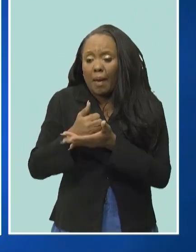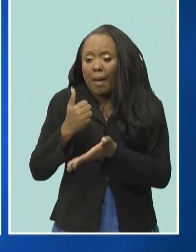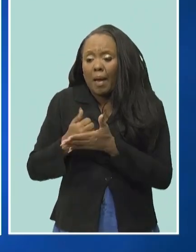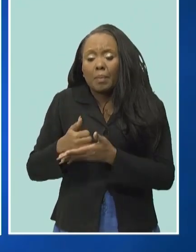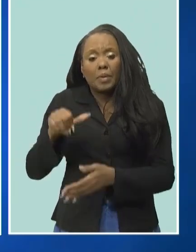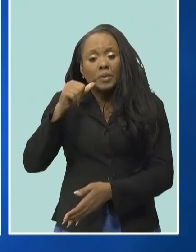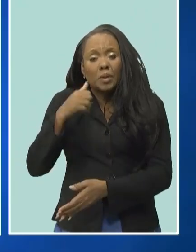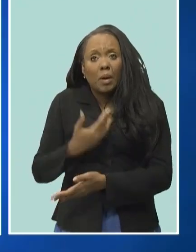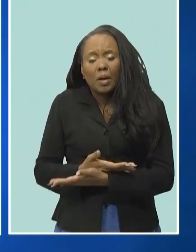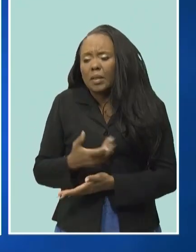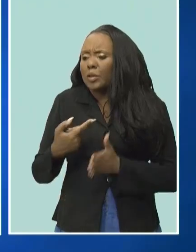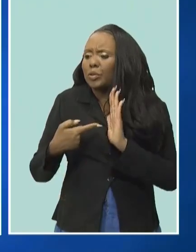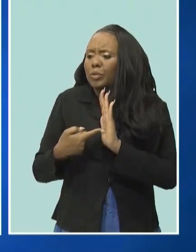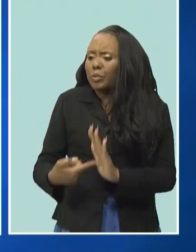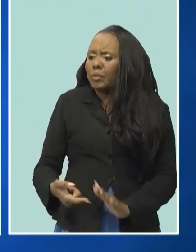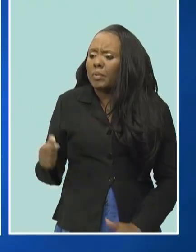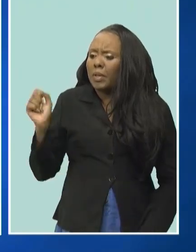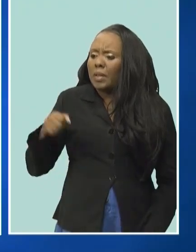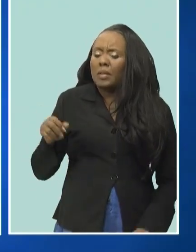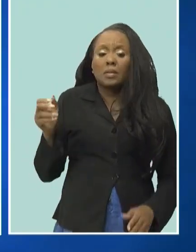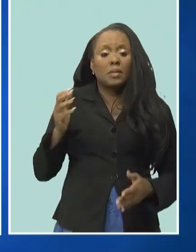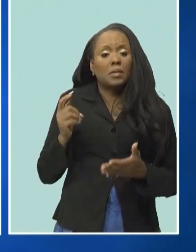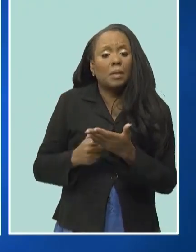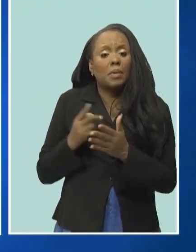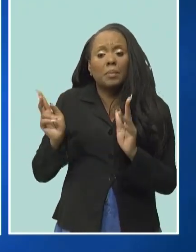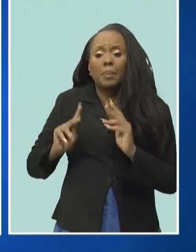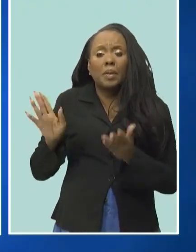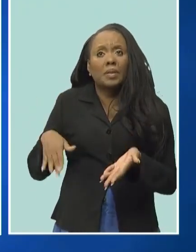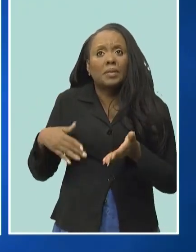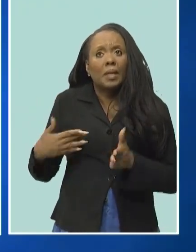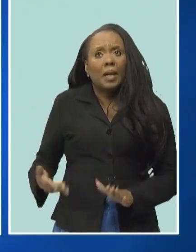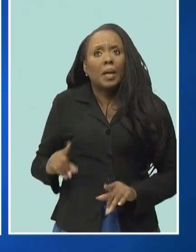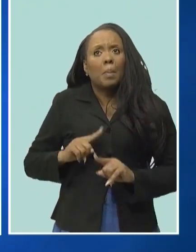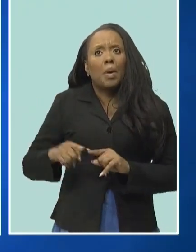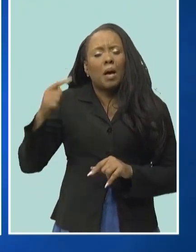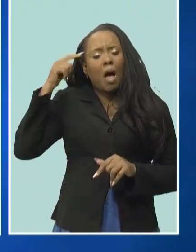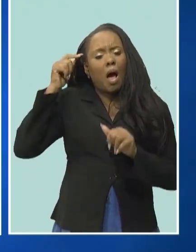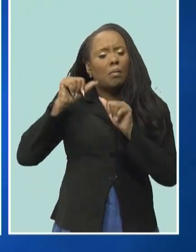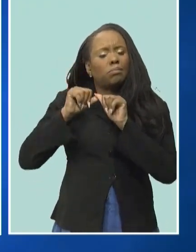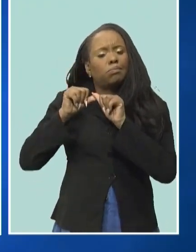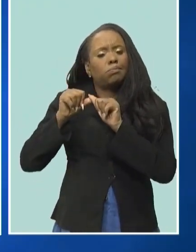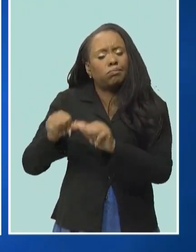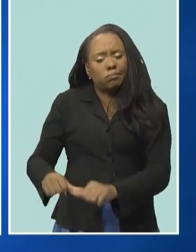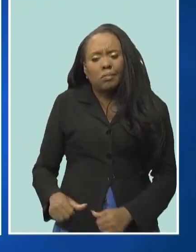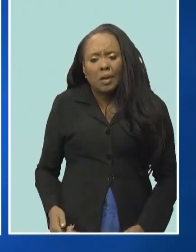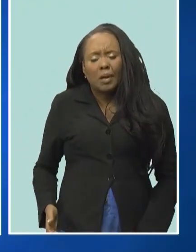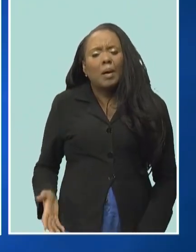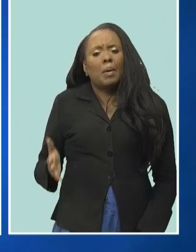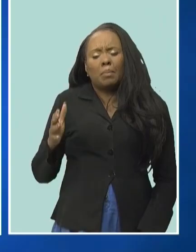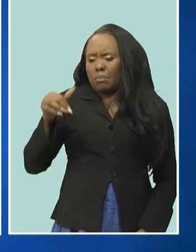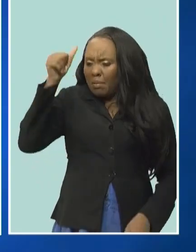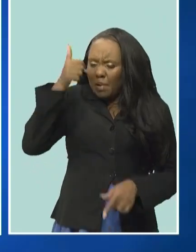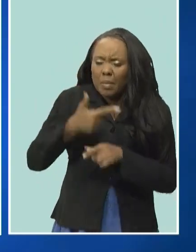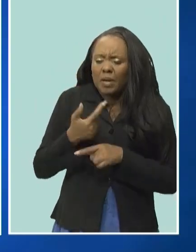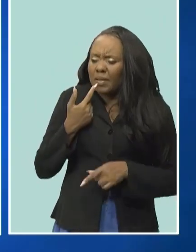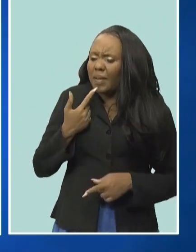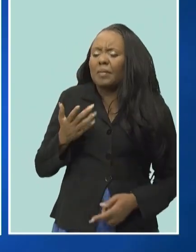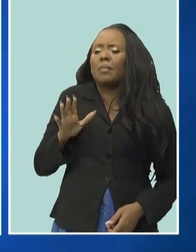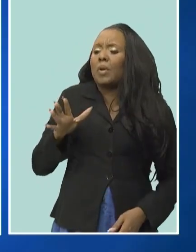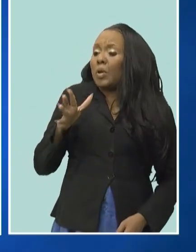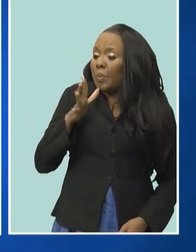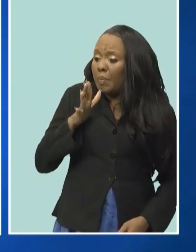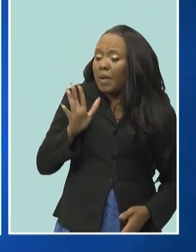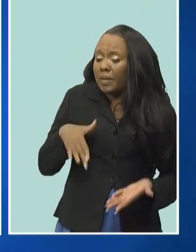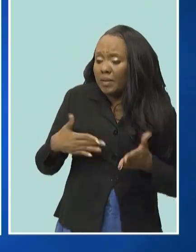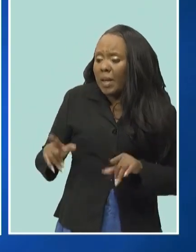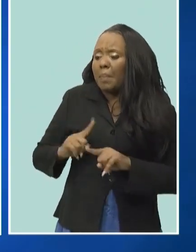ways like, yes, people is gotta die and thing, and try to keep she on that mindset to know like, I here with you, don't mind she gone, but daddy here